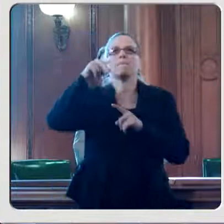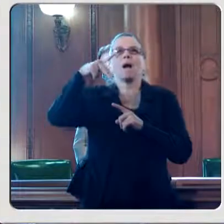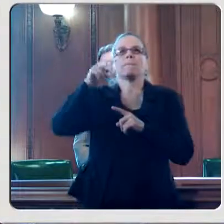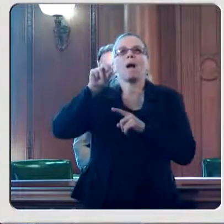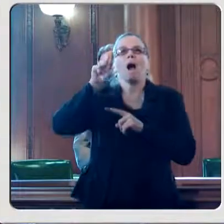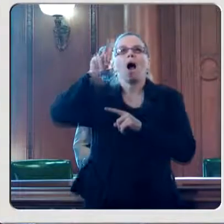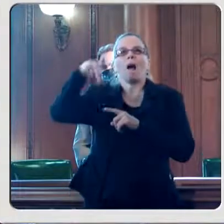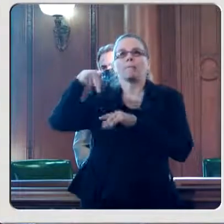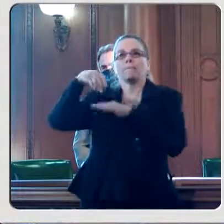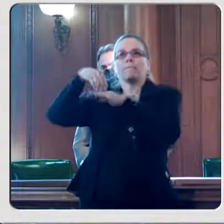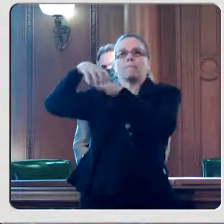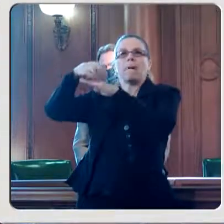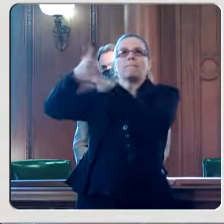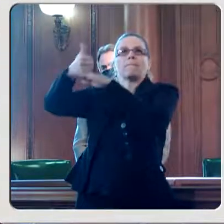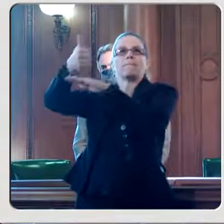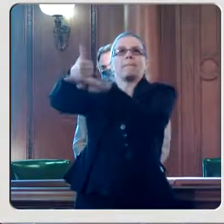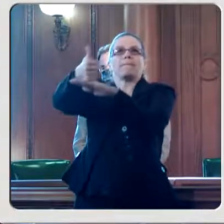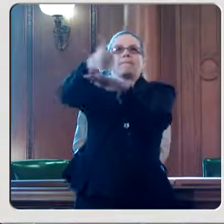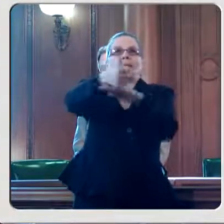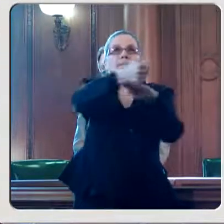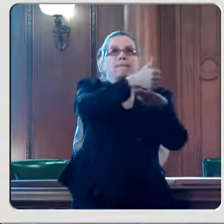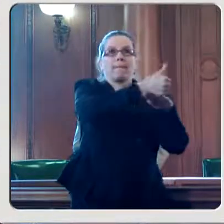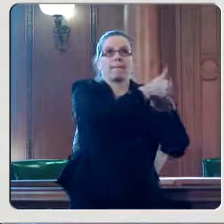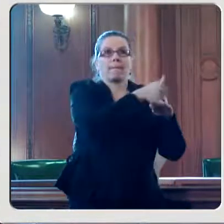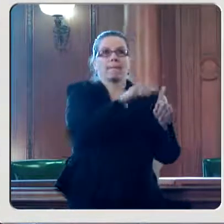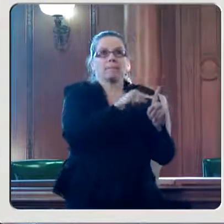as well. Is this part of some of those